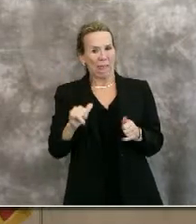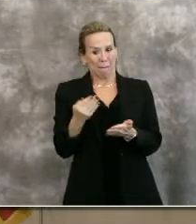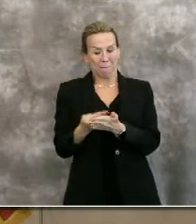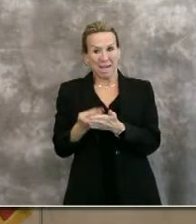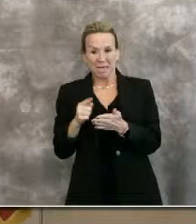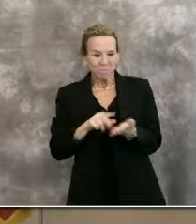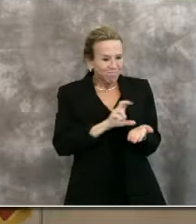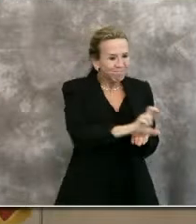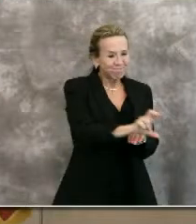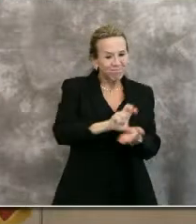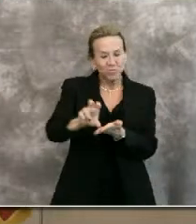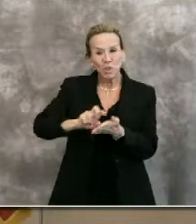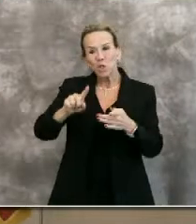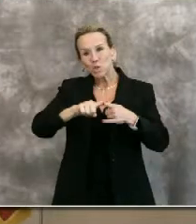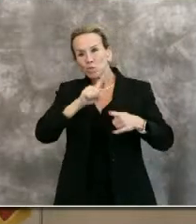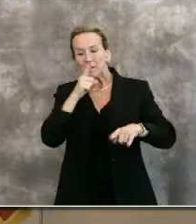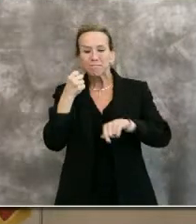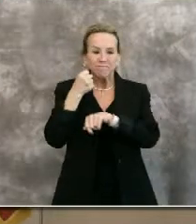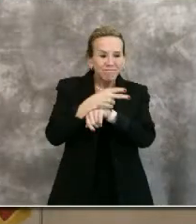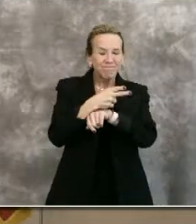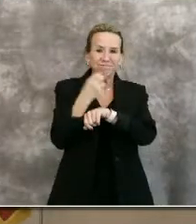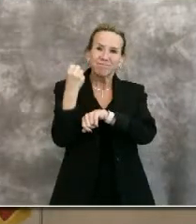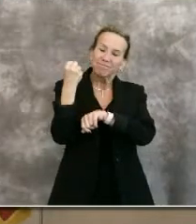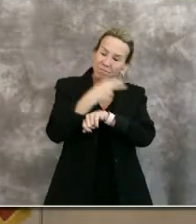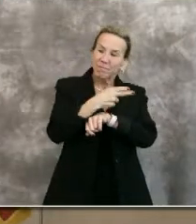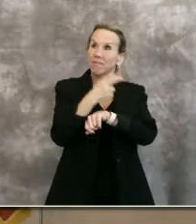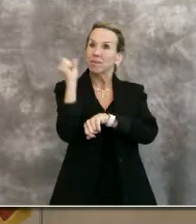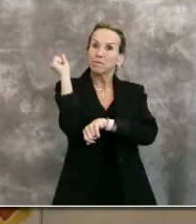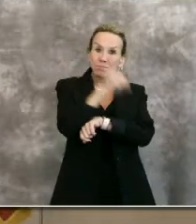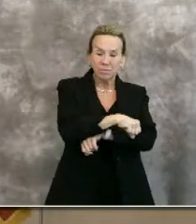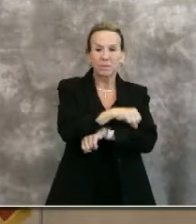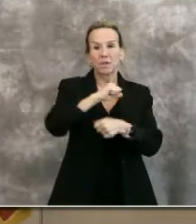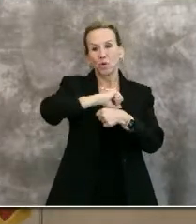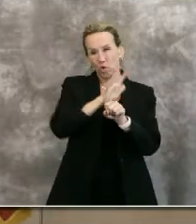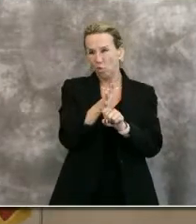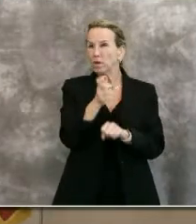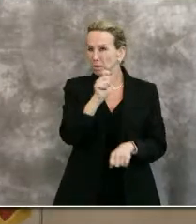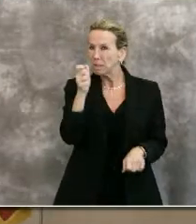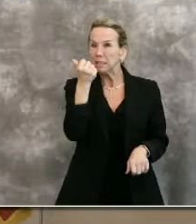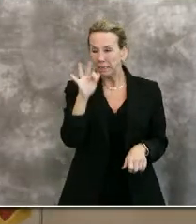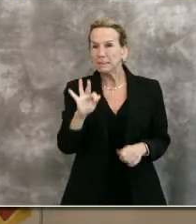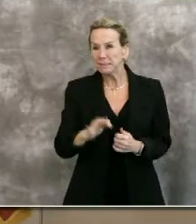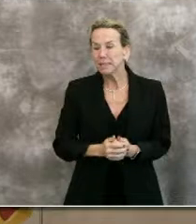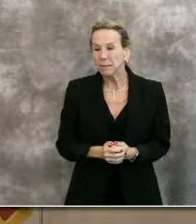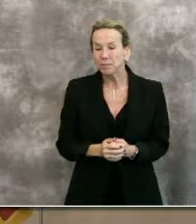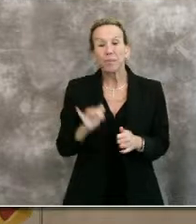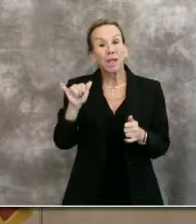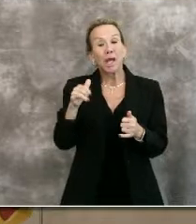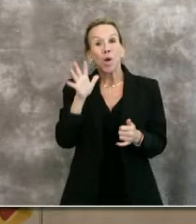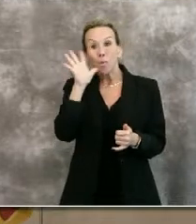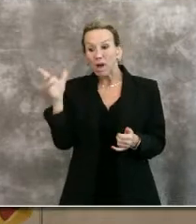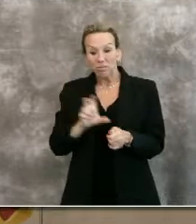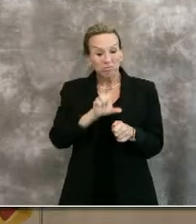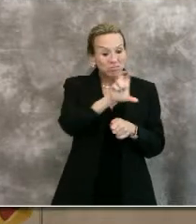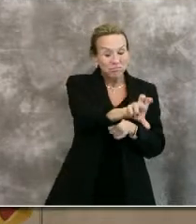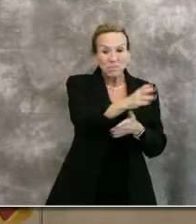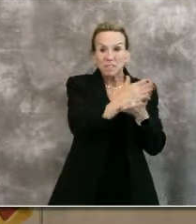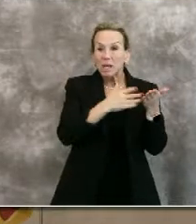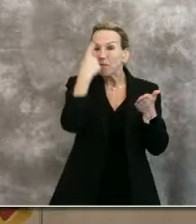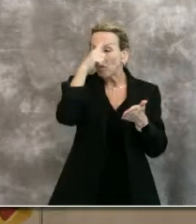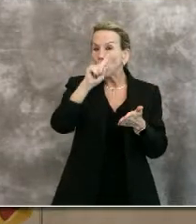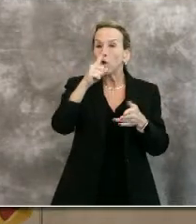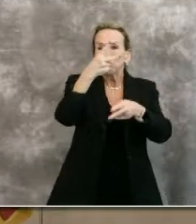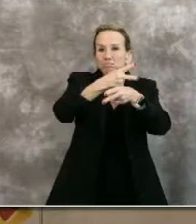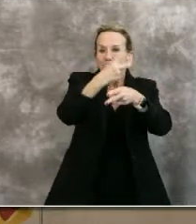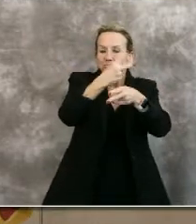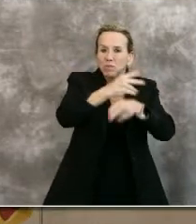fight against COVID-19. Those areas include financial support for child care businesses who were left